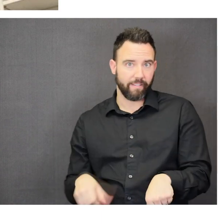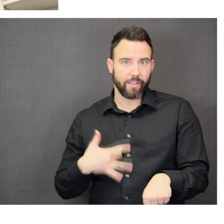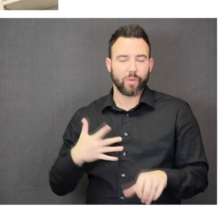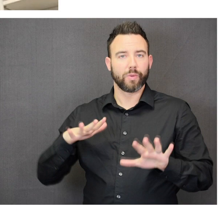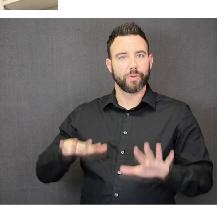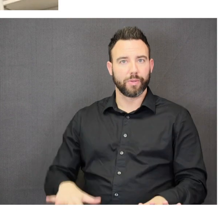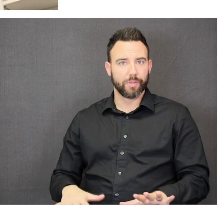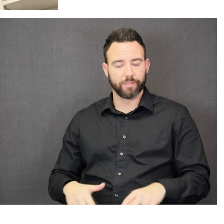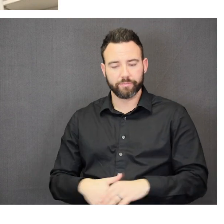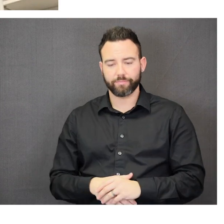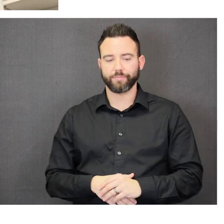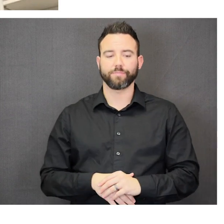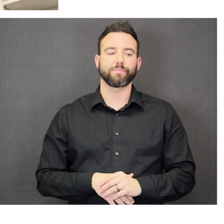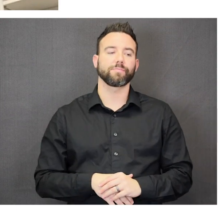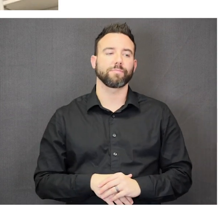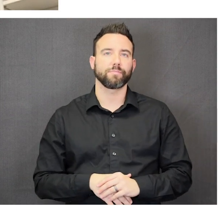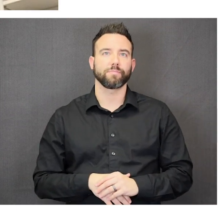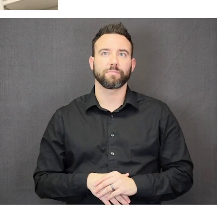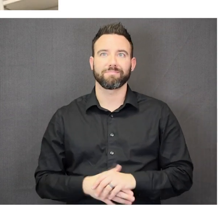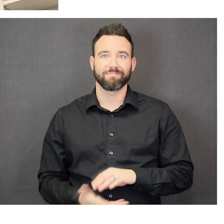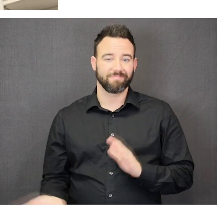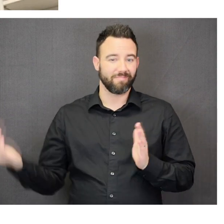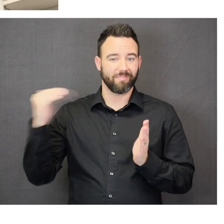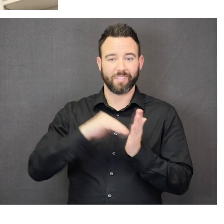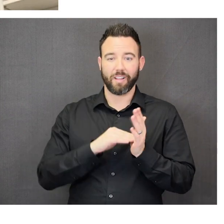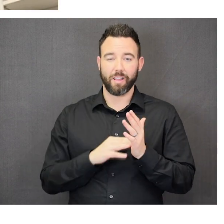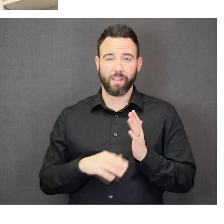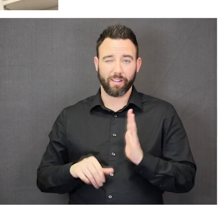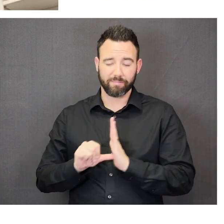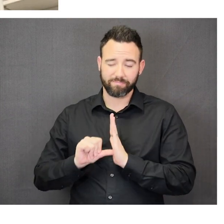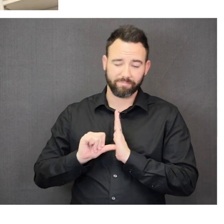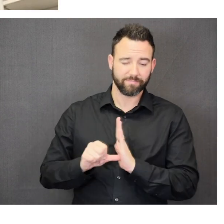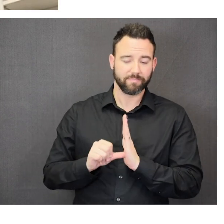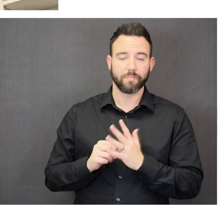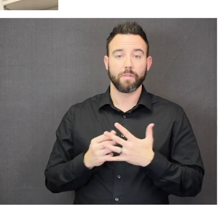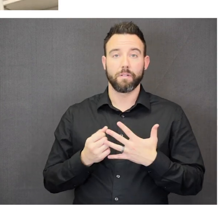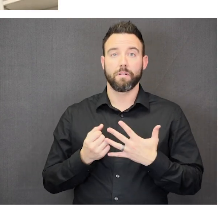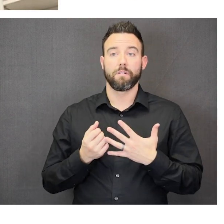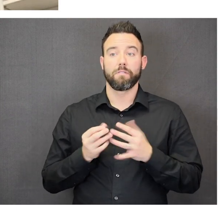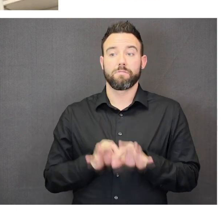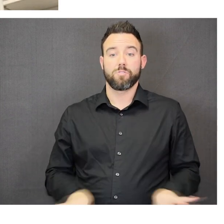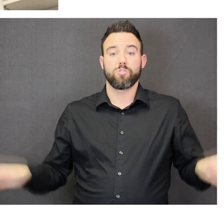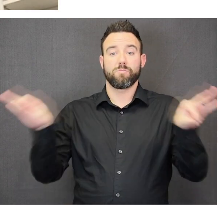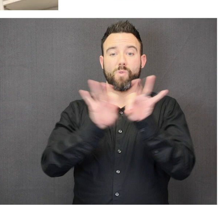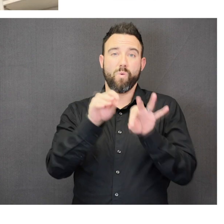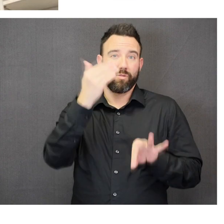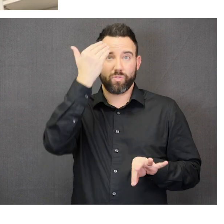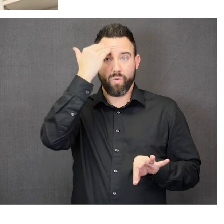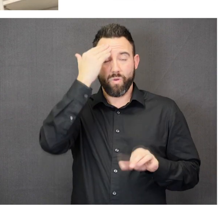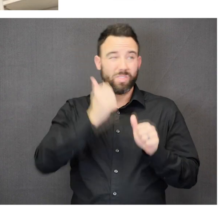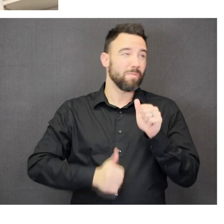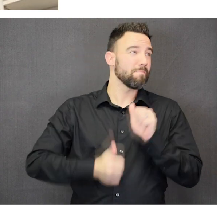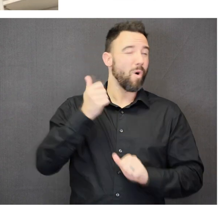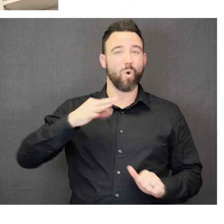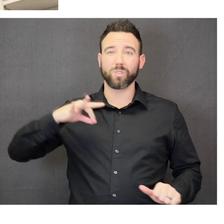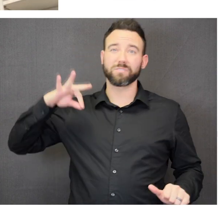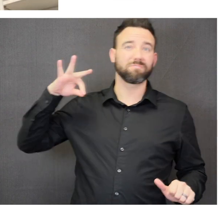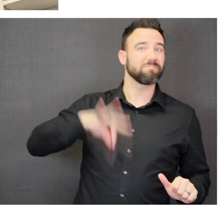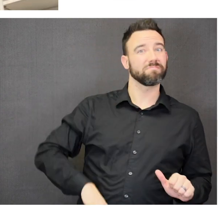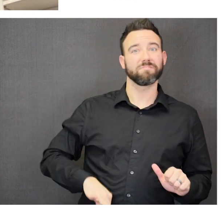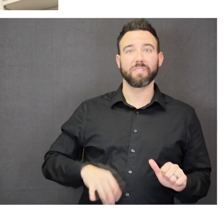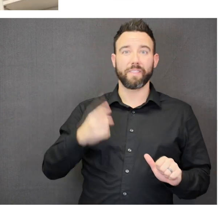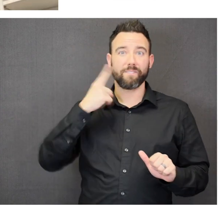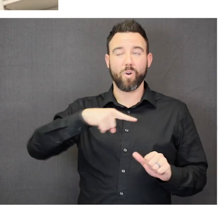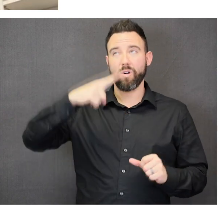this experience is like. And then the most important thing of everything is just to know that ultimately the most regulating